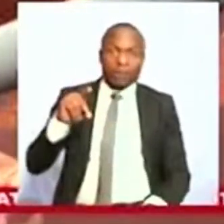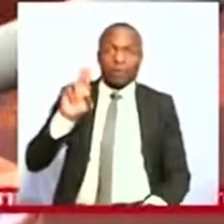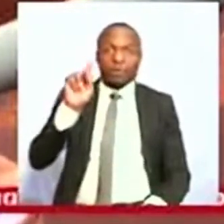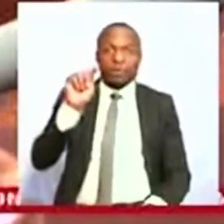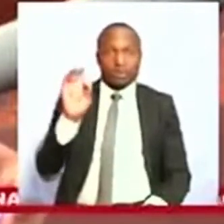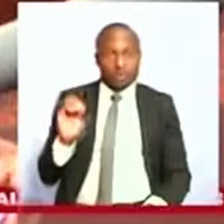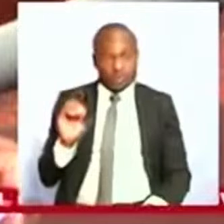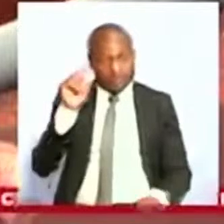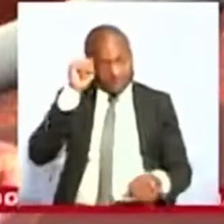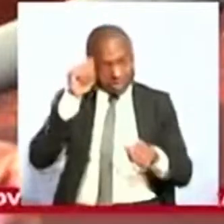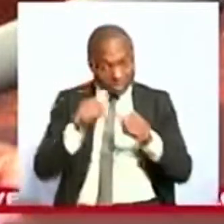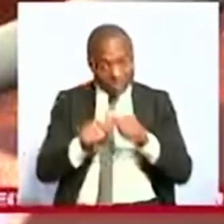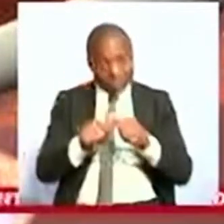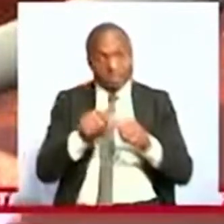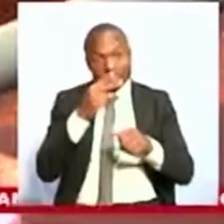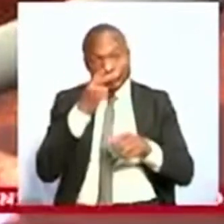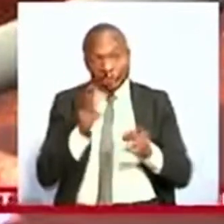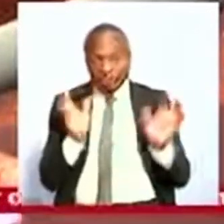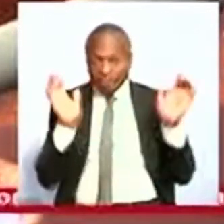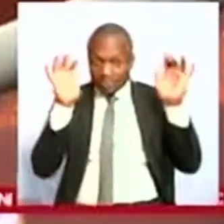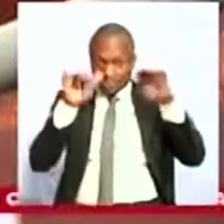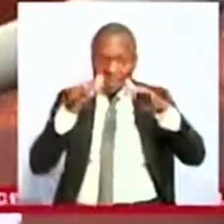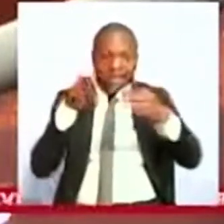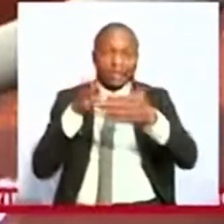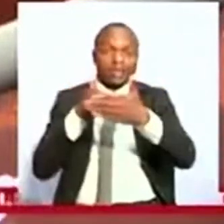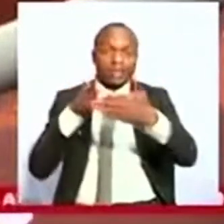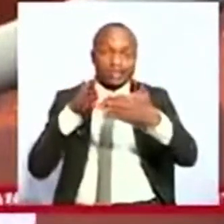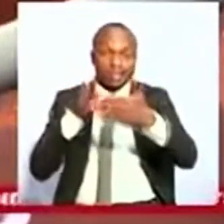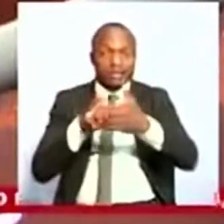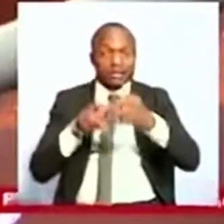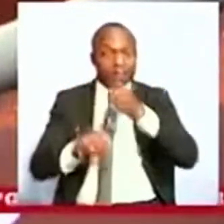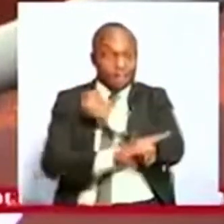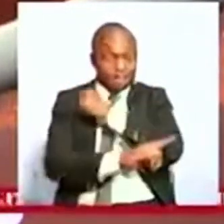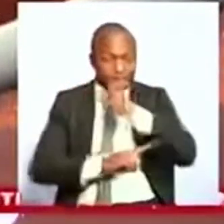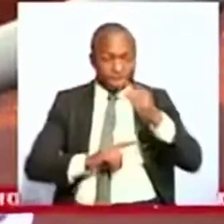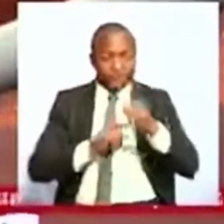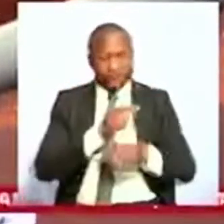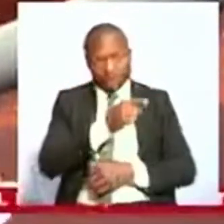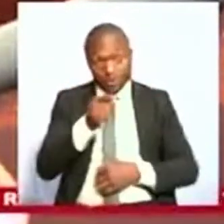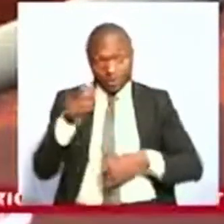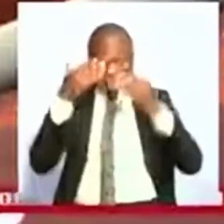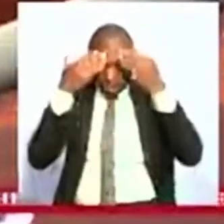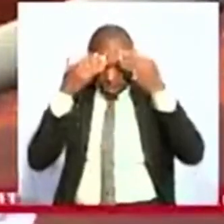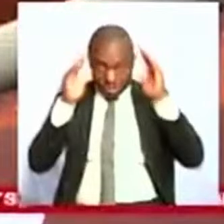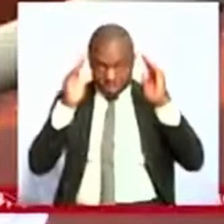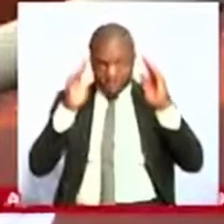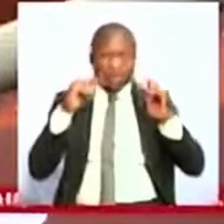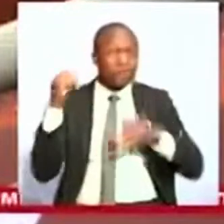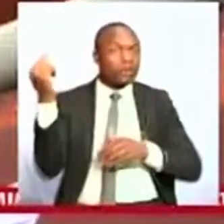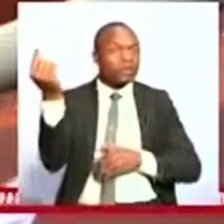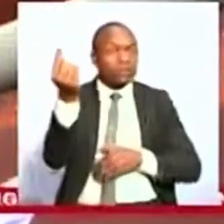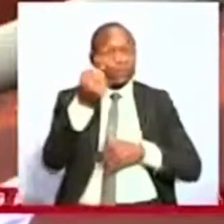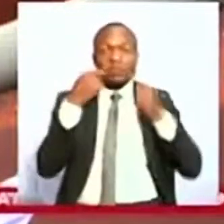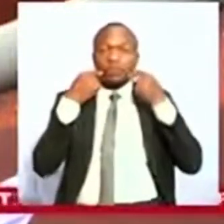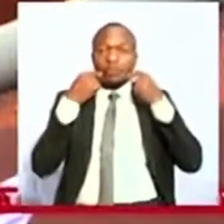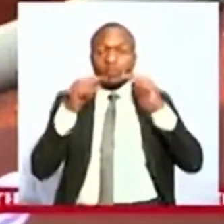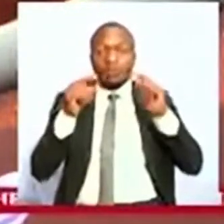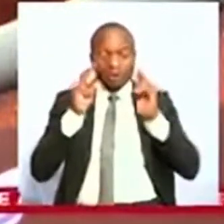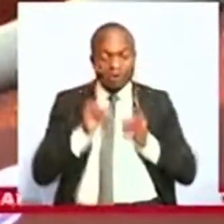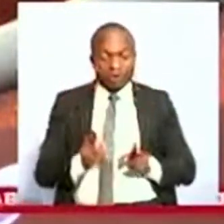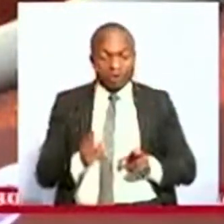Charter. We also looked at the Convention Against Torture. So as you may be aware, the Universal Declaration of Human Rights